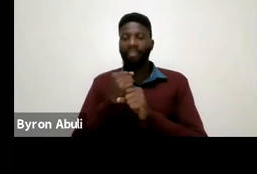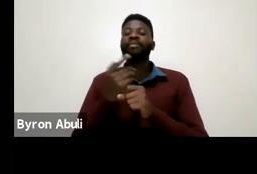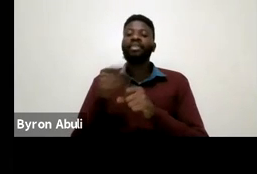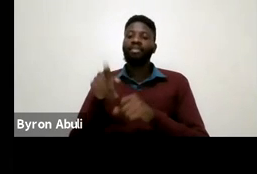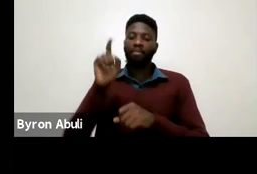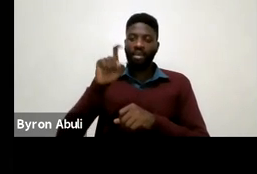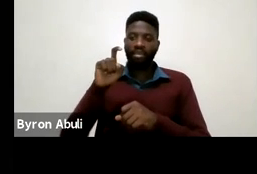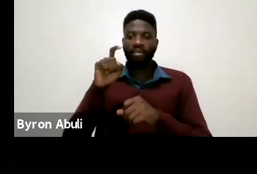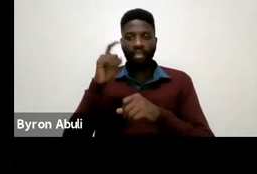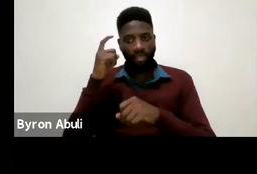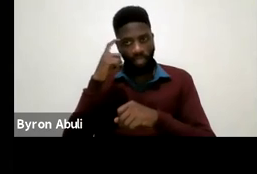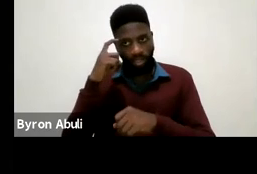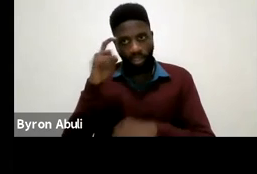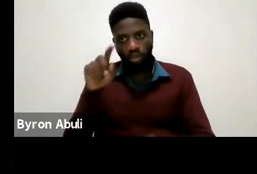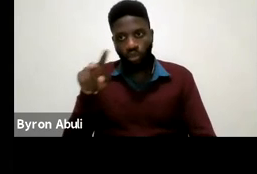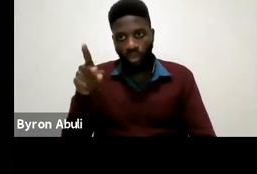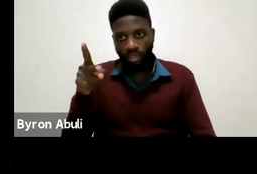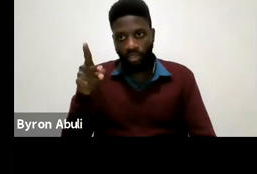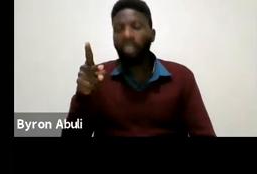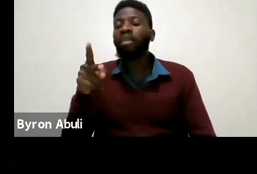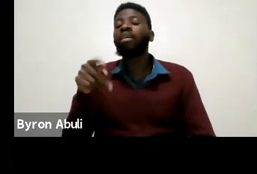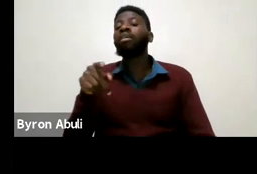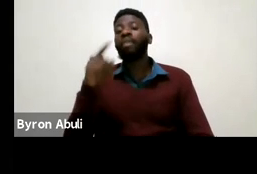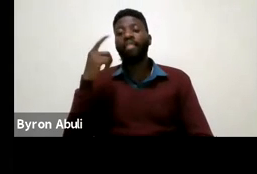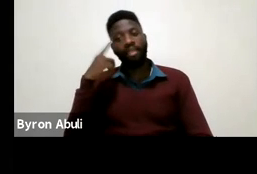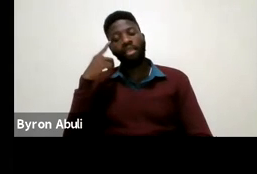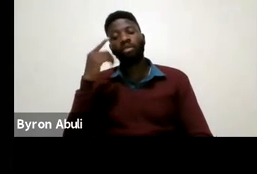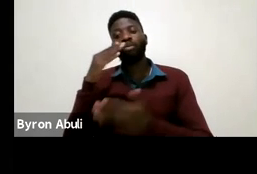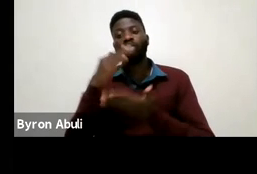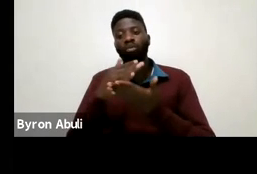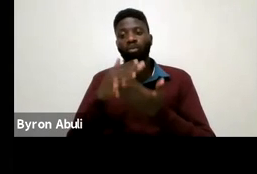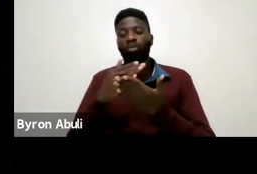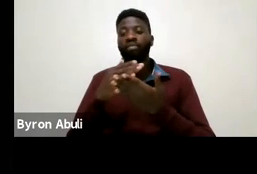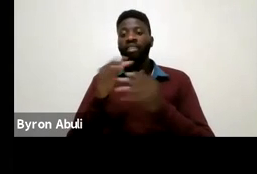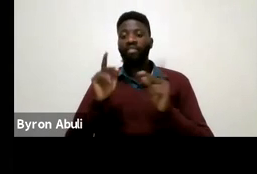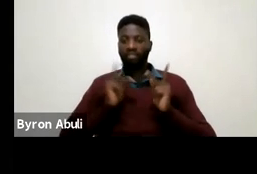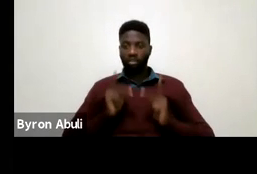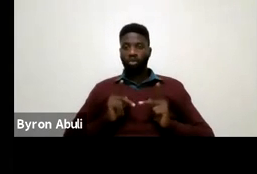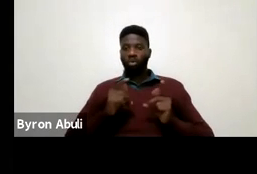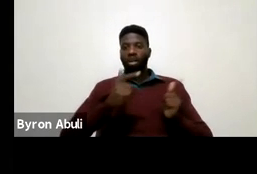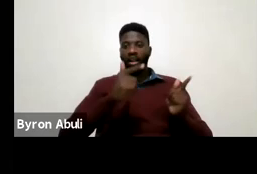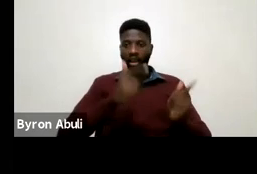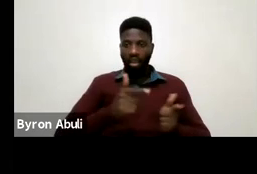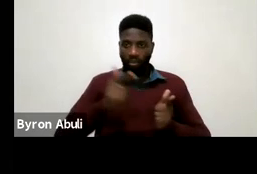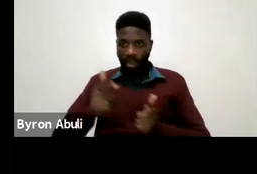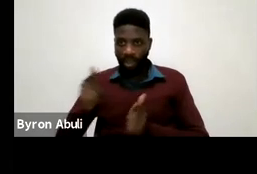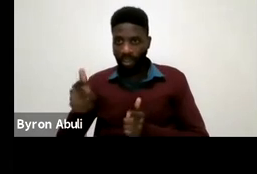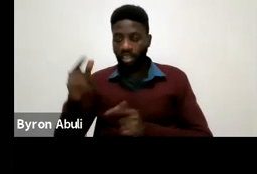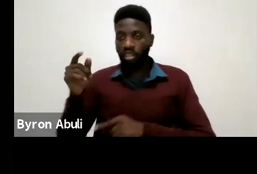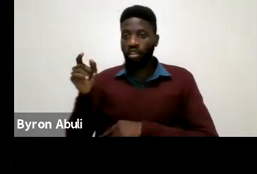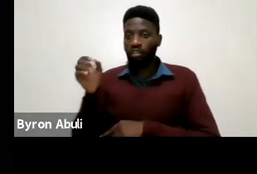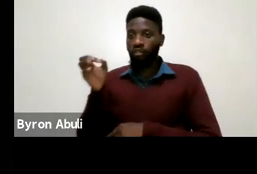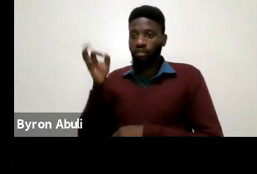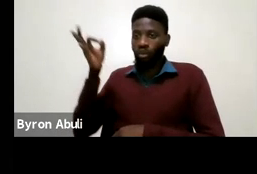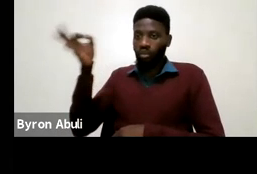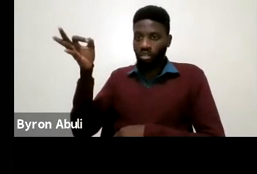twice. For example, do you really think that the physical libraries is the future? Or do you think the digital libraries